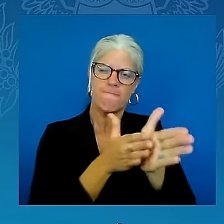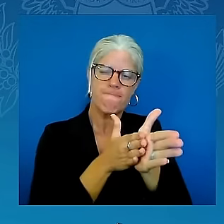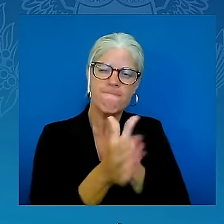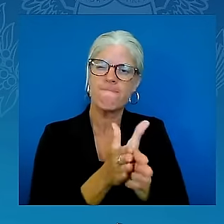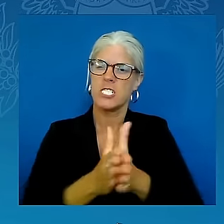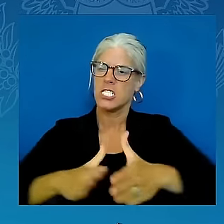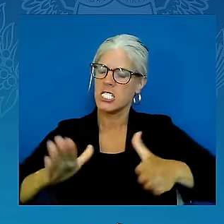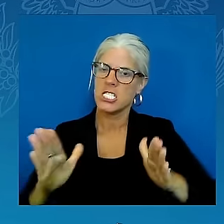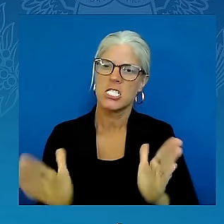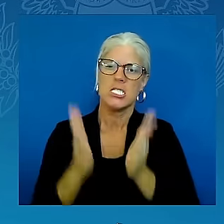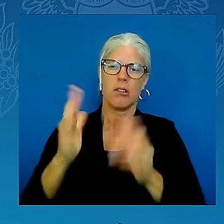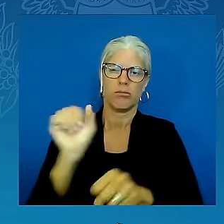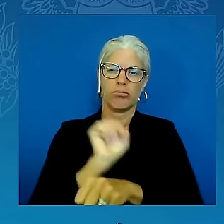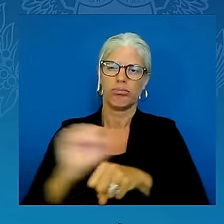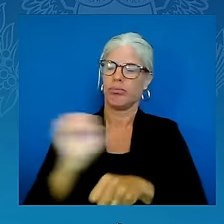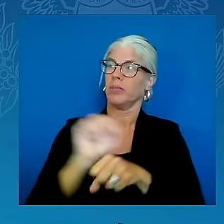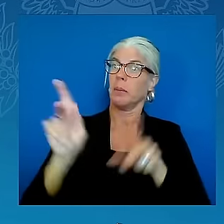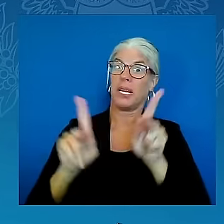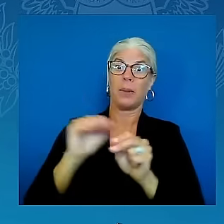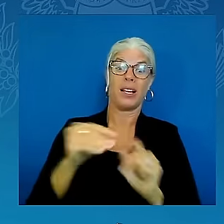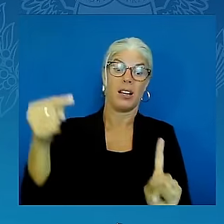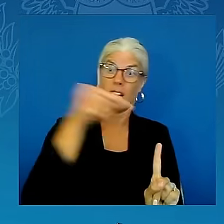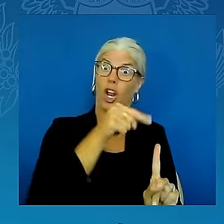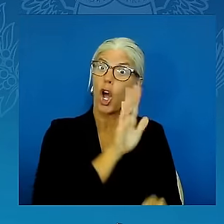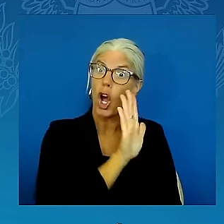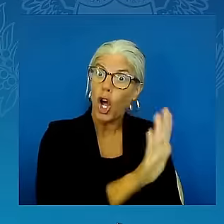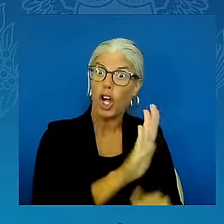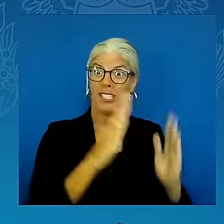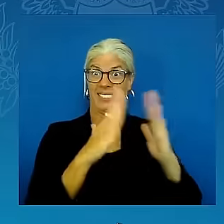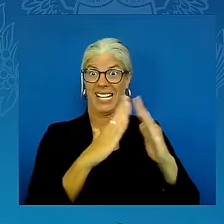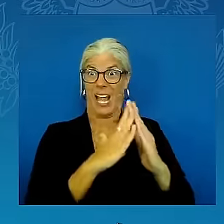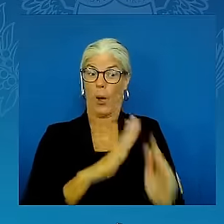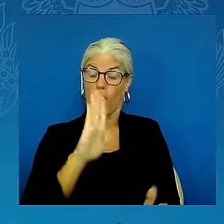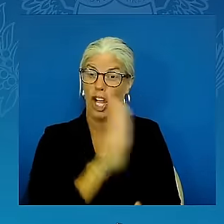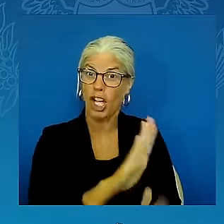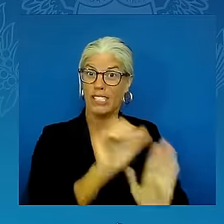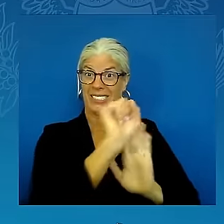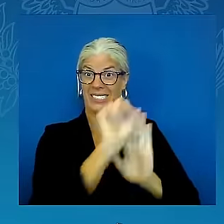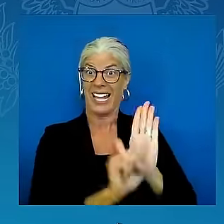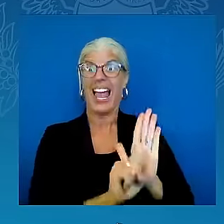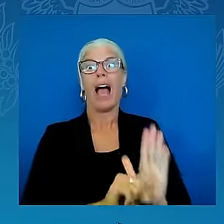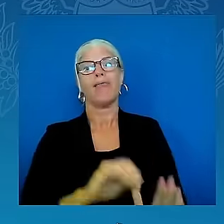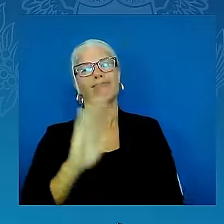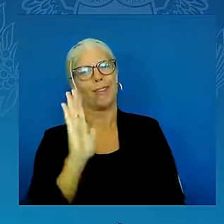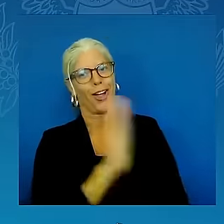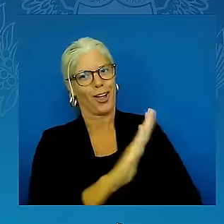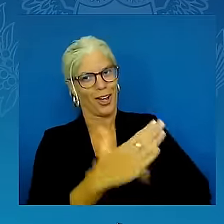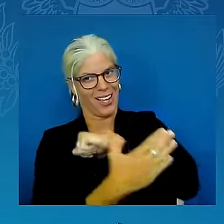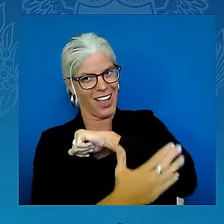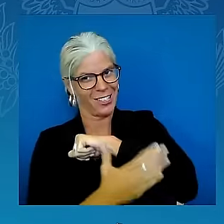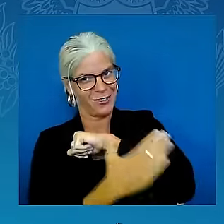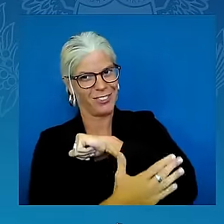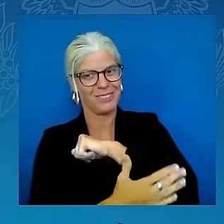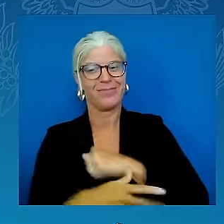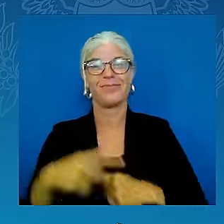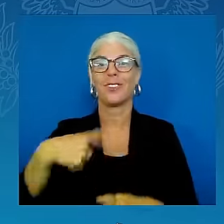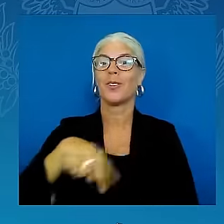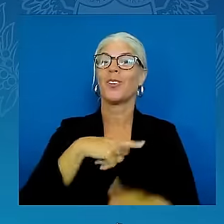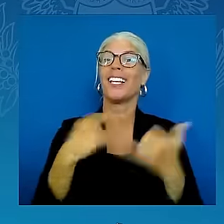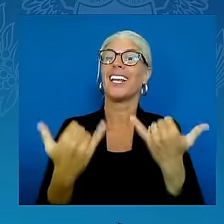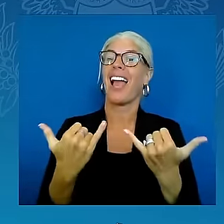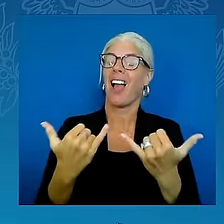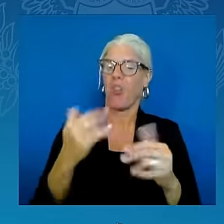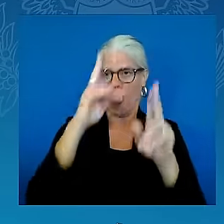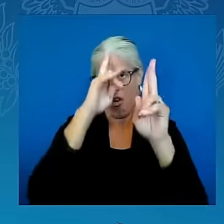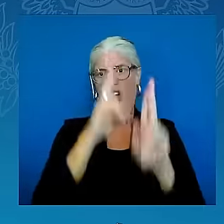to realize the promise of America, a promise of freedom, opportunity, and justice,